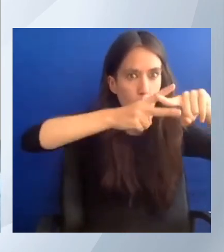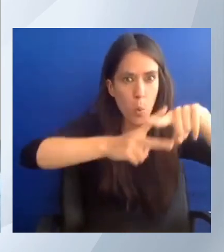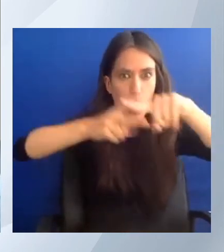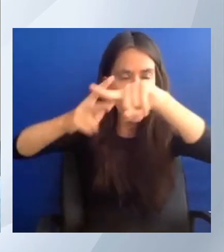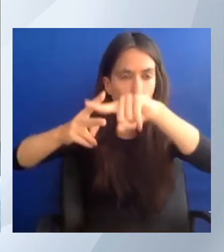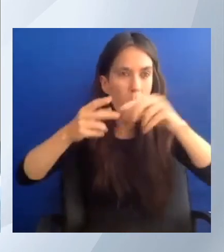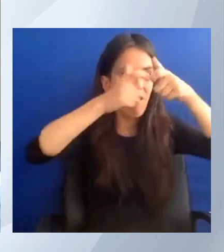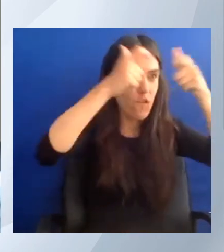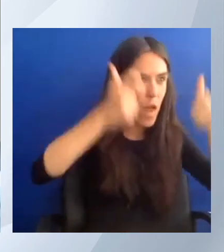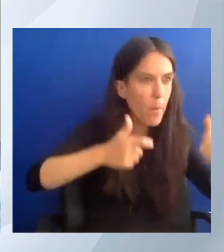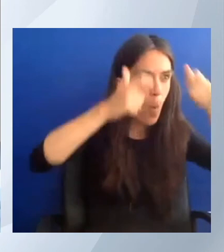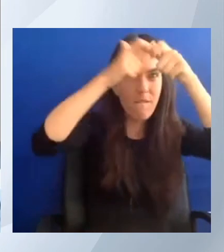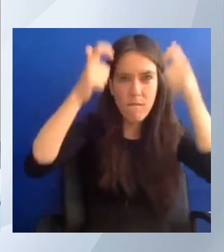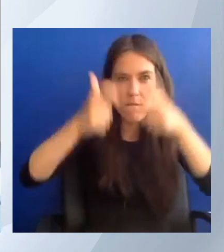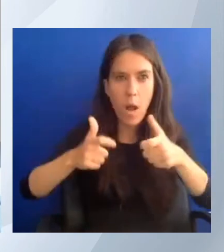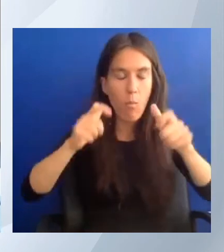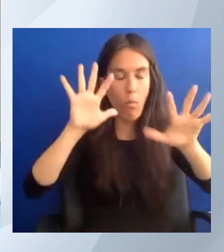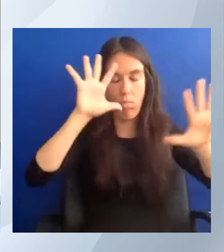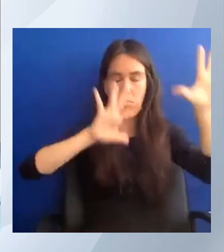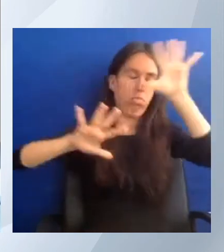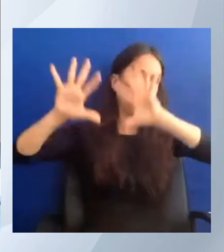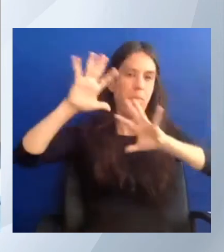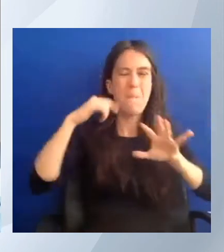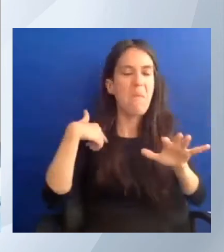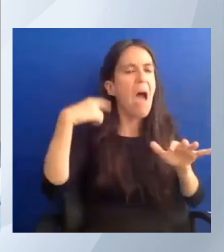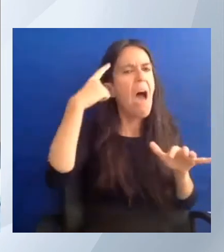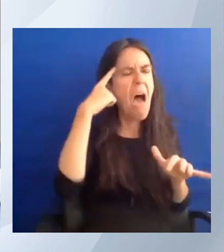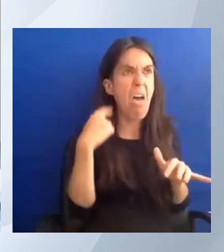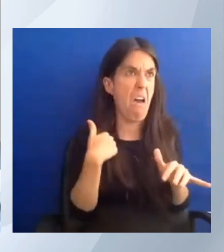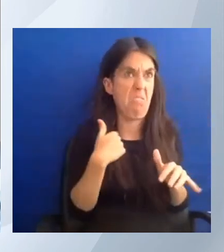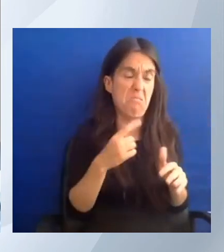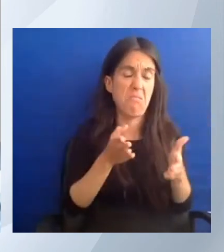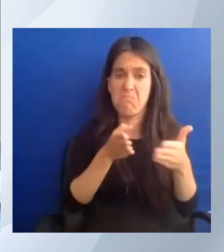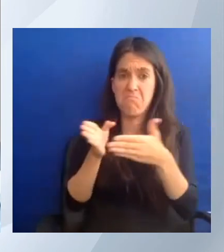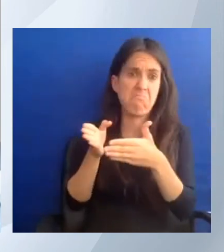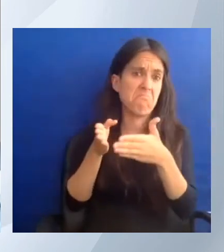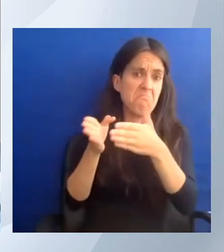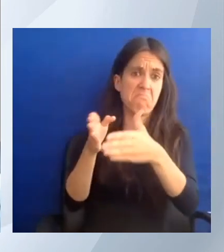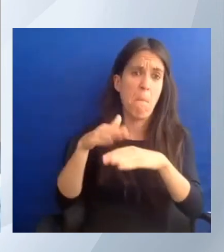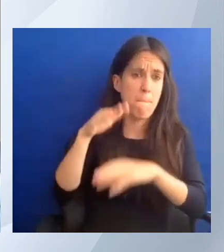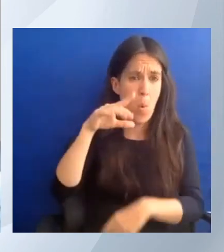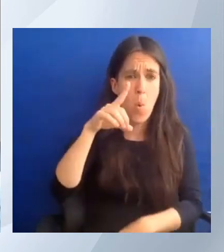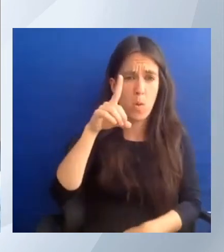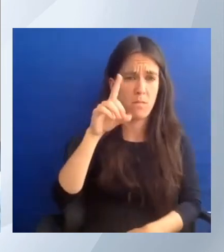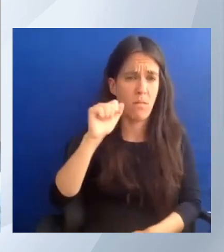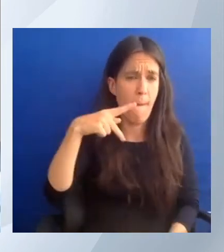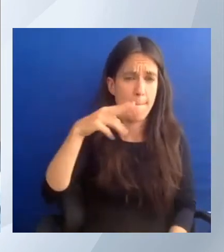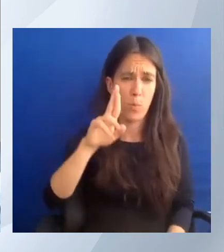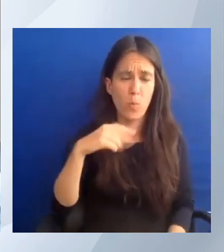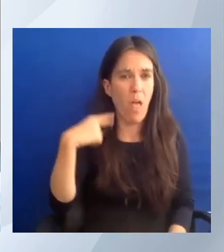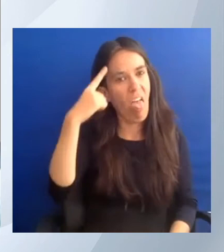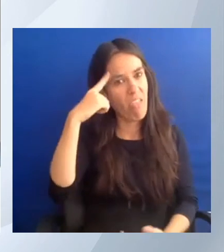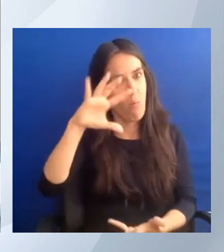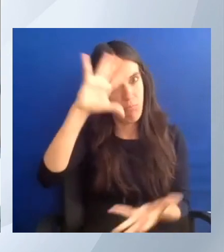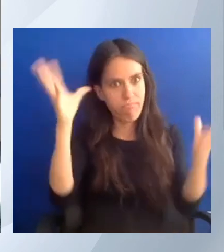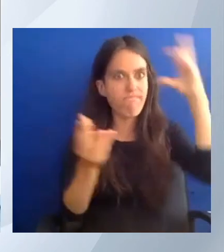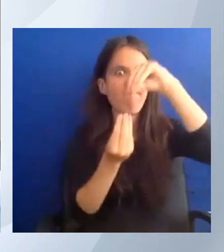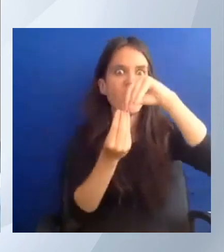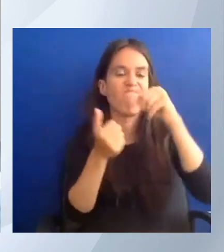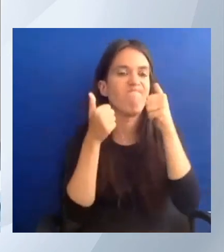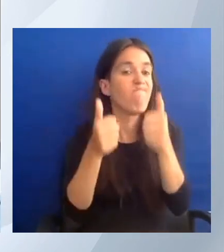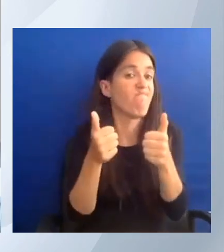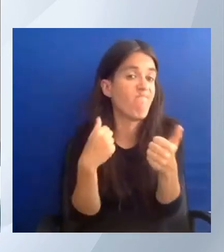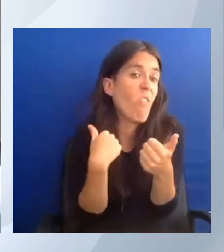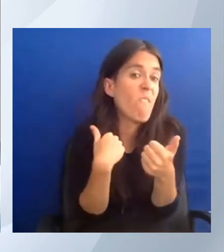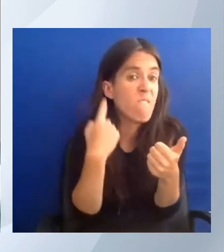also a nightmare, I would definitely go more towards Dapr. But as I told